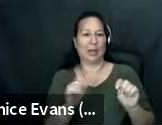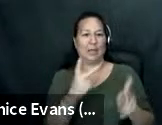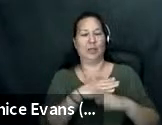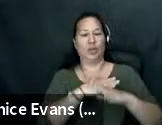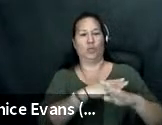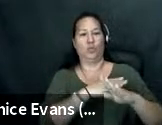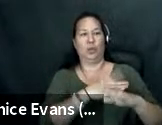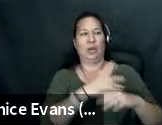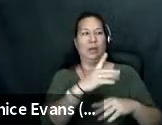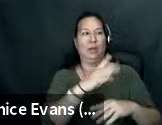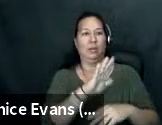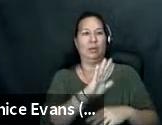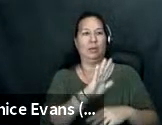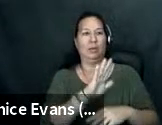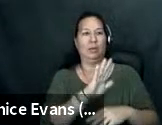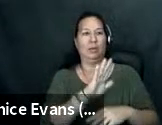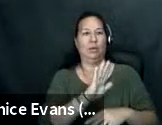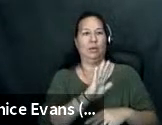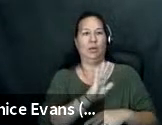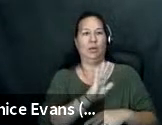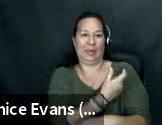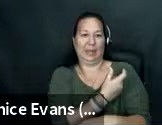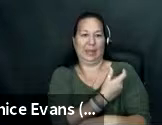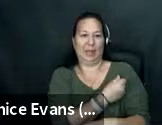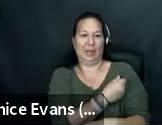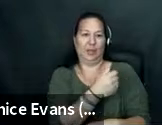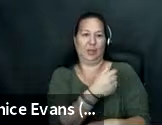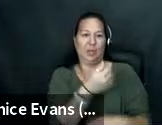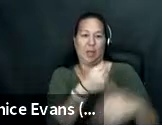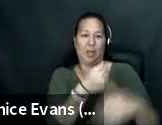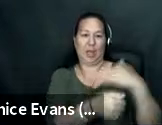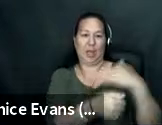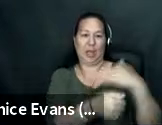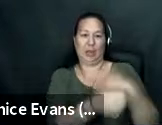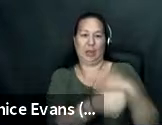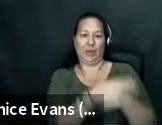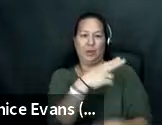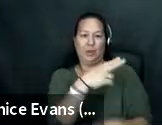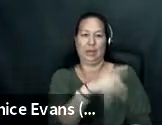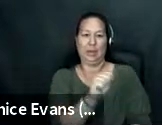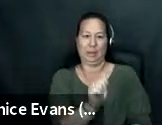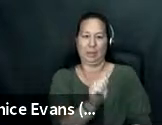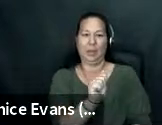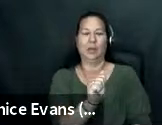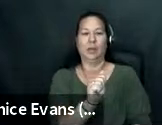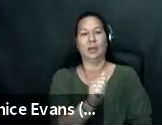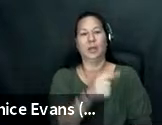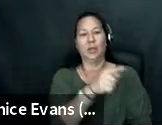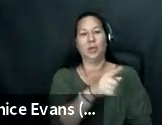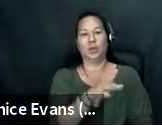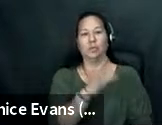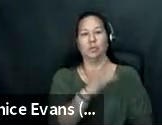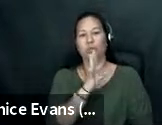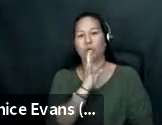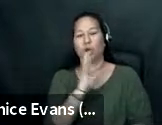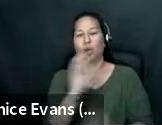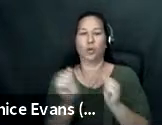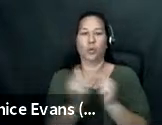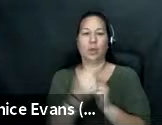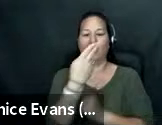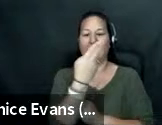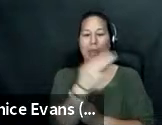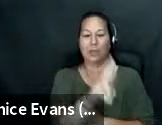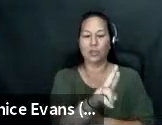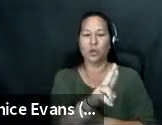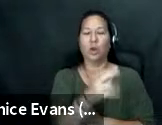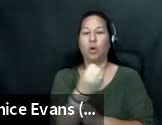That's why we ask that you speak with your human resources department and legal counsel if you